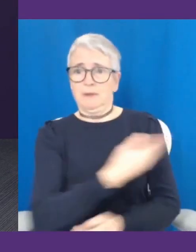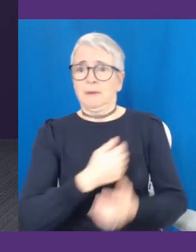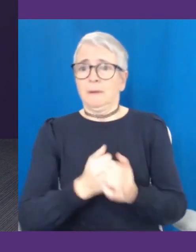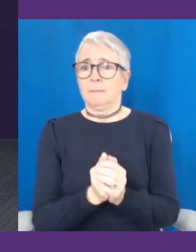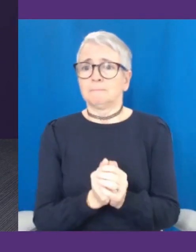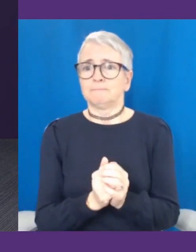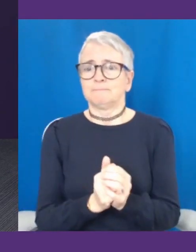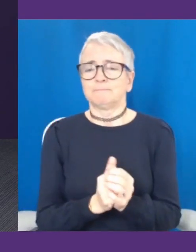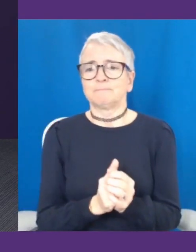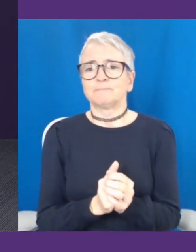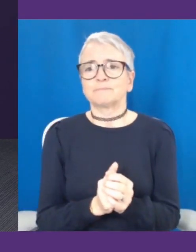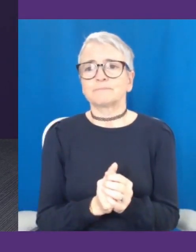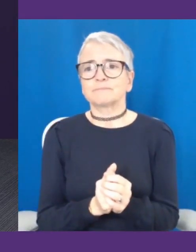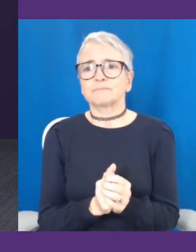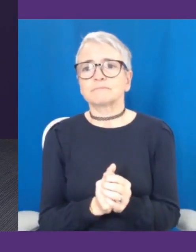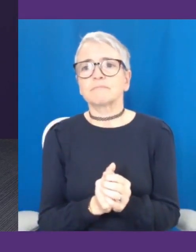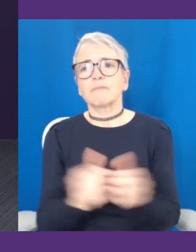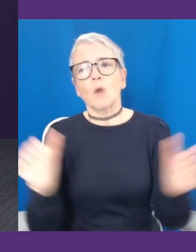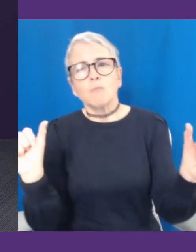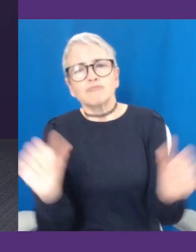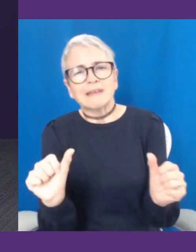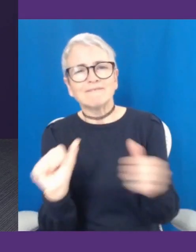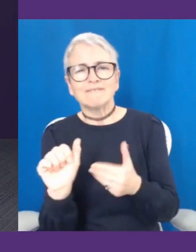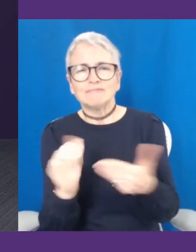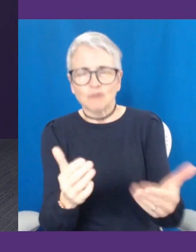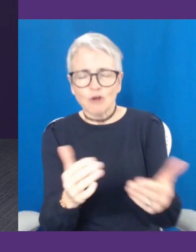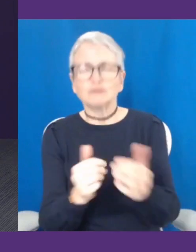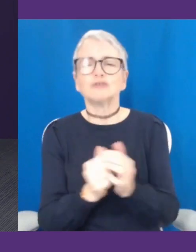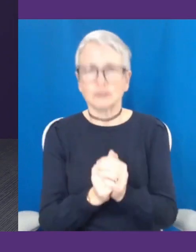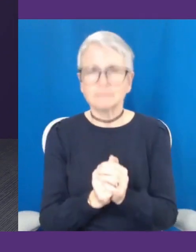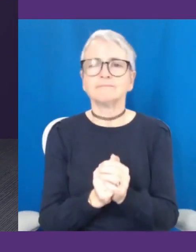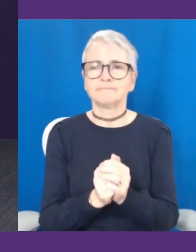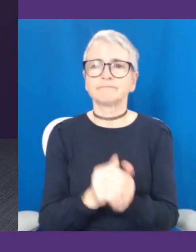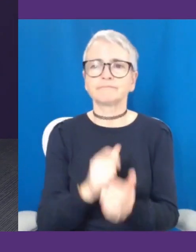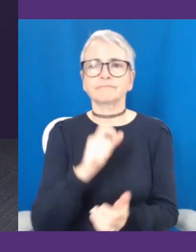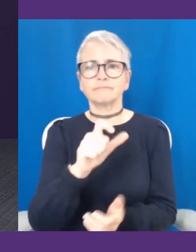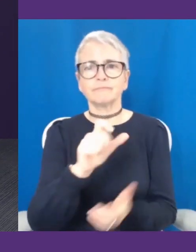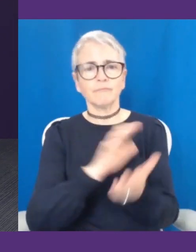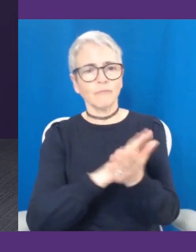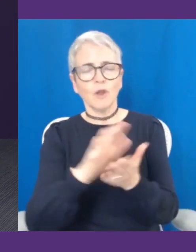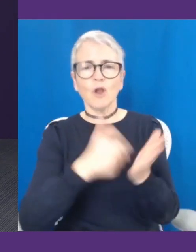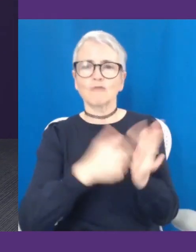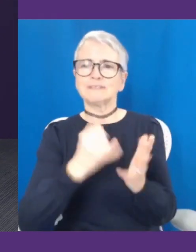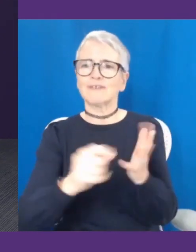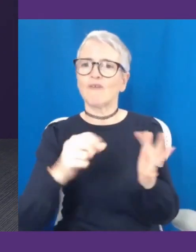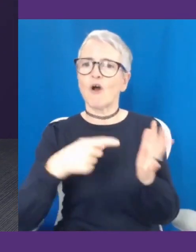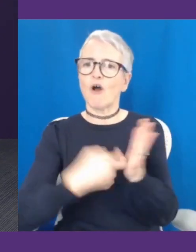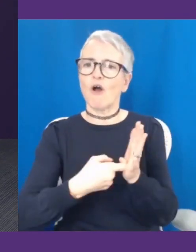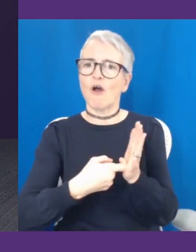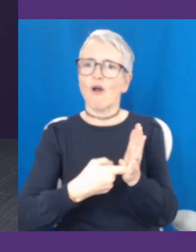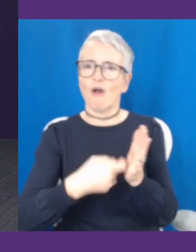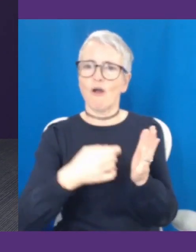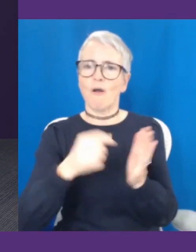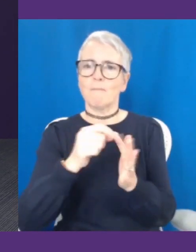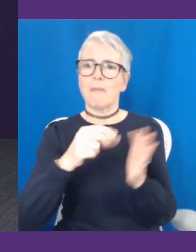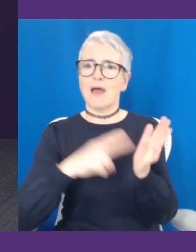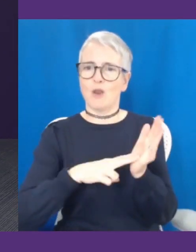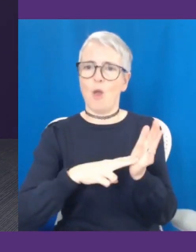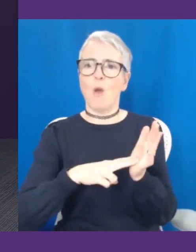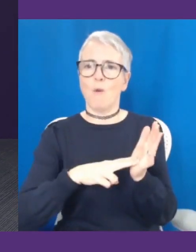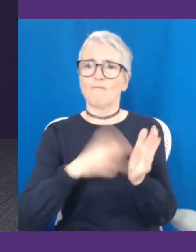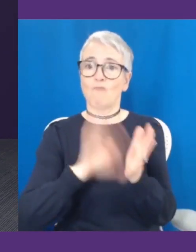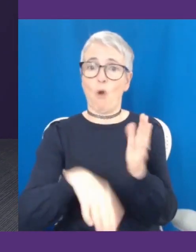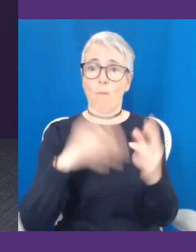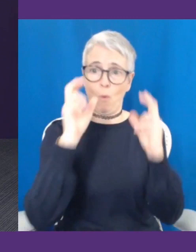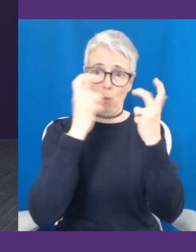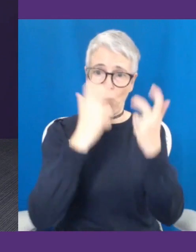very brief introduction, and then we're going to crack on with the keynote. So Christopher Patnoe from Google, Mali Fernando from HSBC.